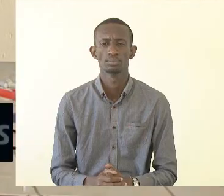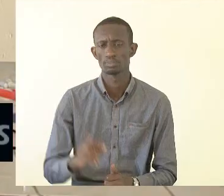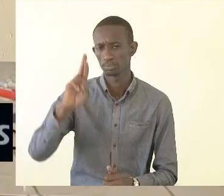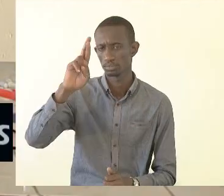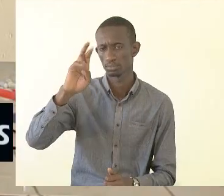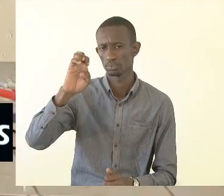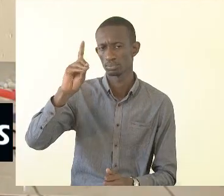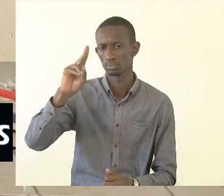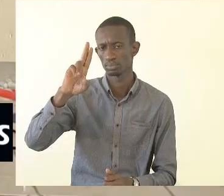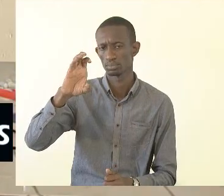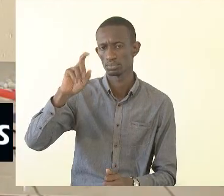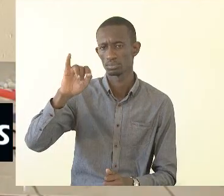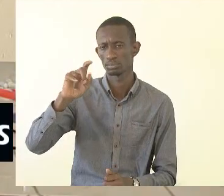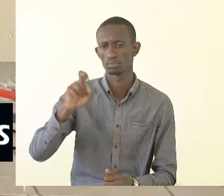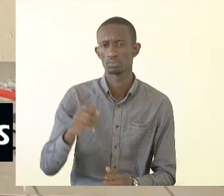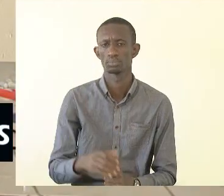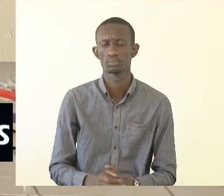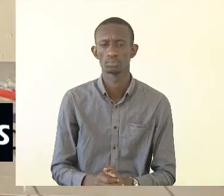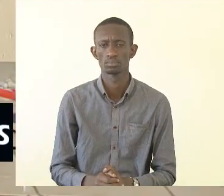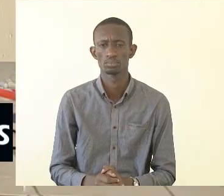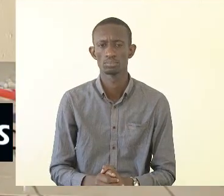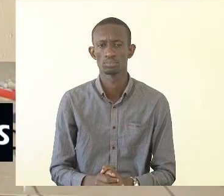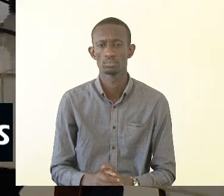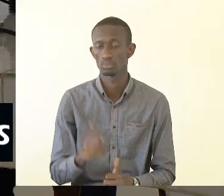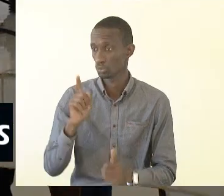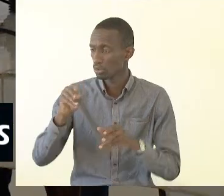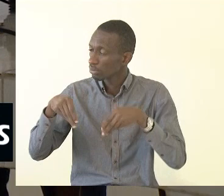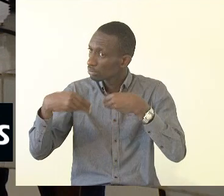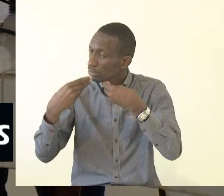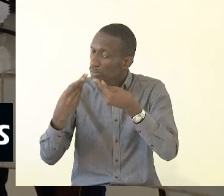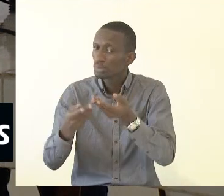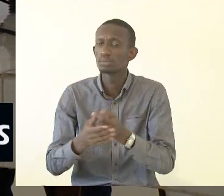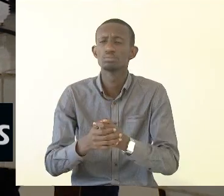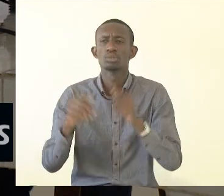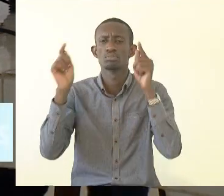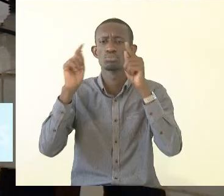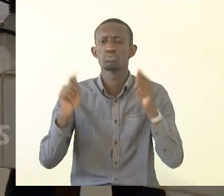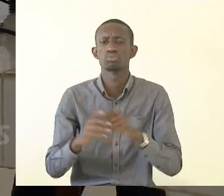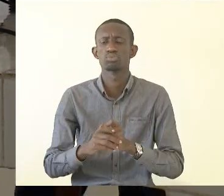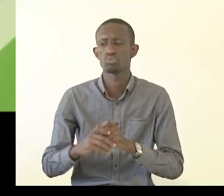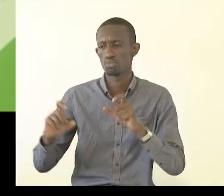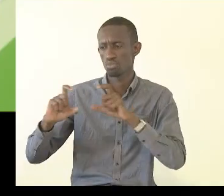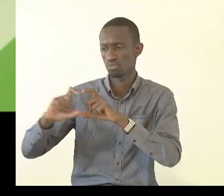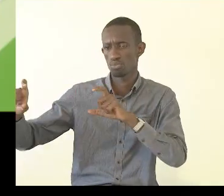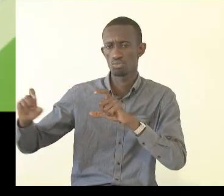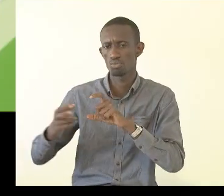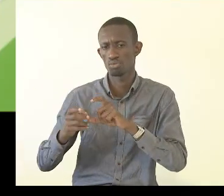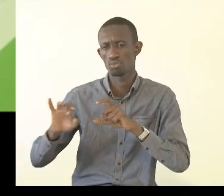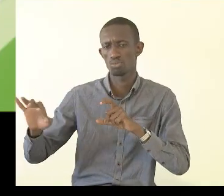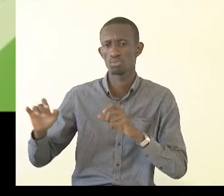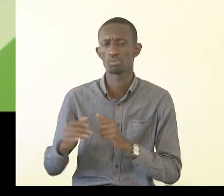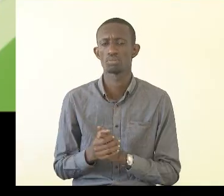Very soon we'll also talk about that one. Give the structural formula of compound A. What is compound? This is compound A